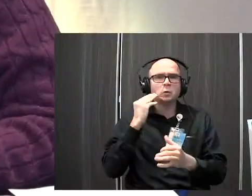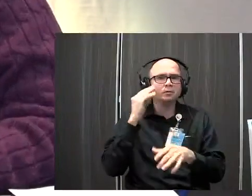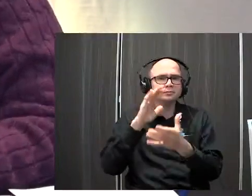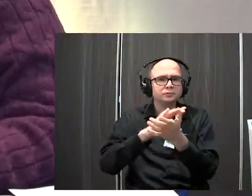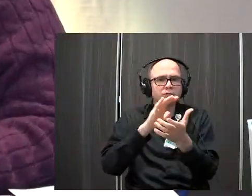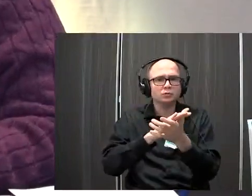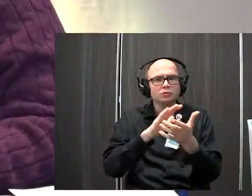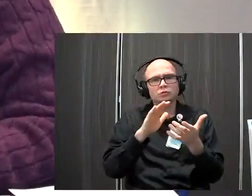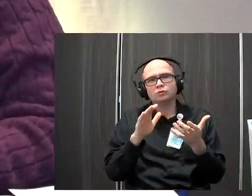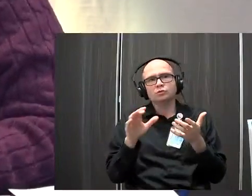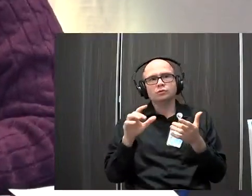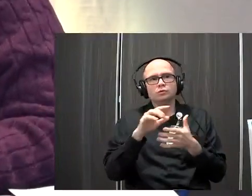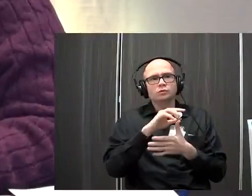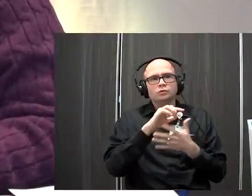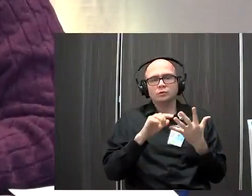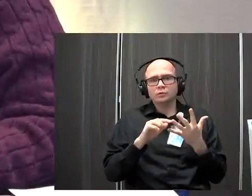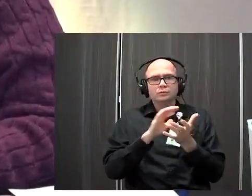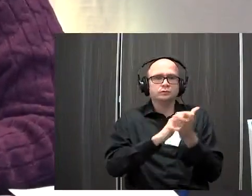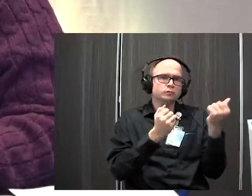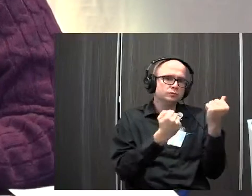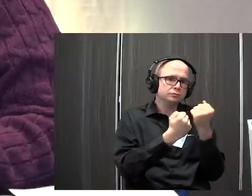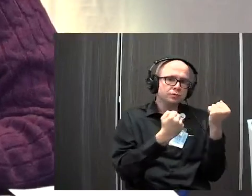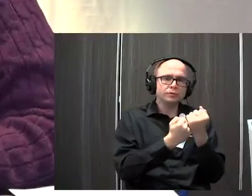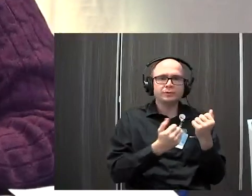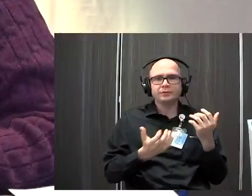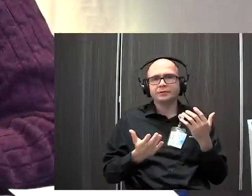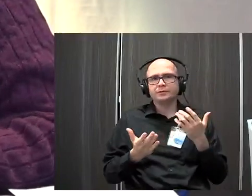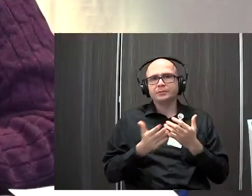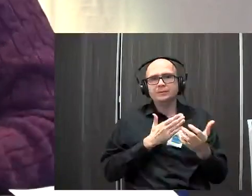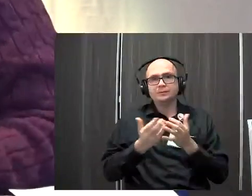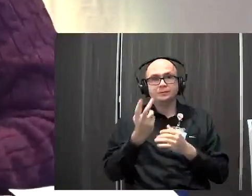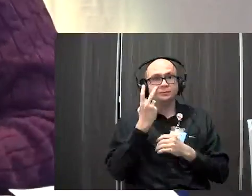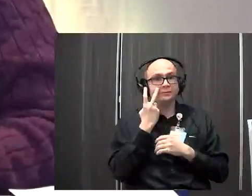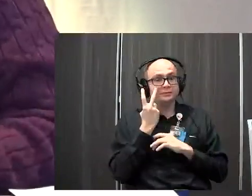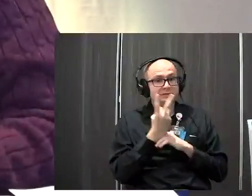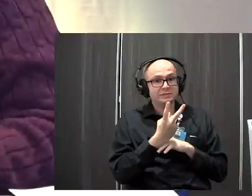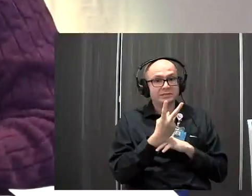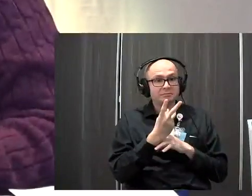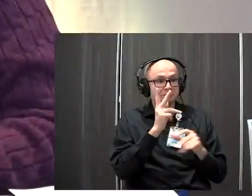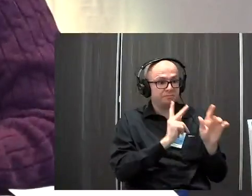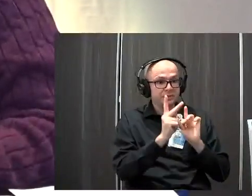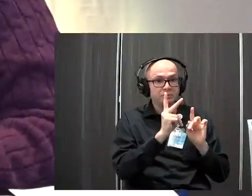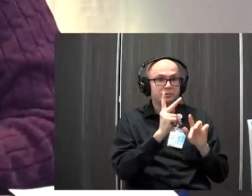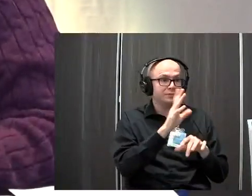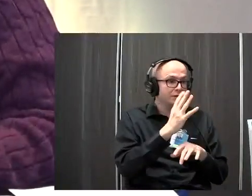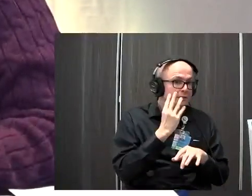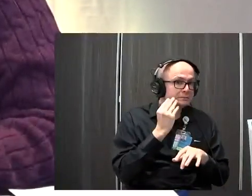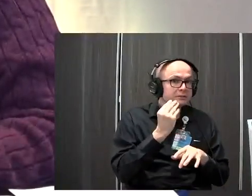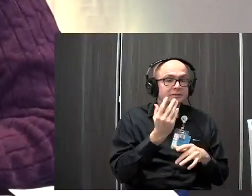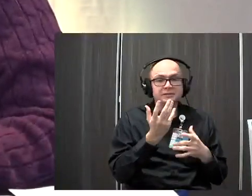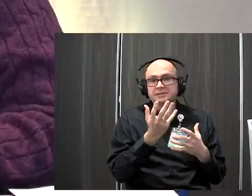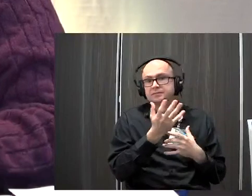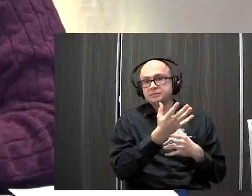sorts of options with school support, whether you've seen folks who've done this, what's been